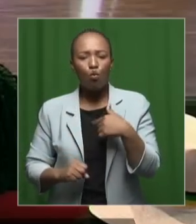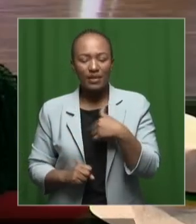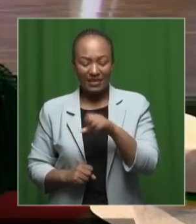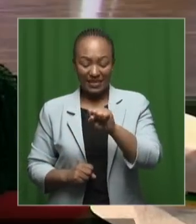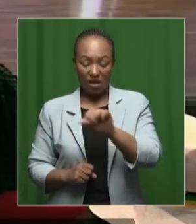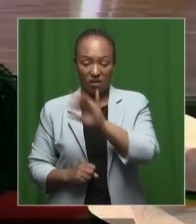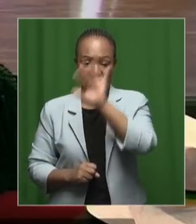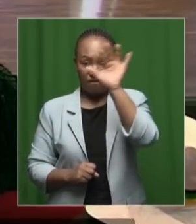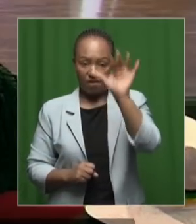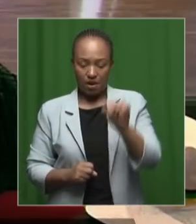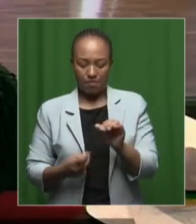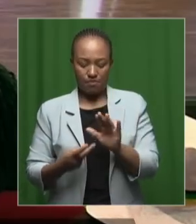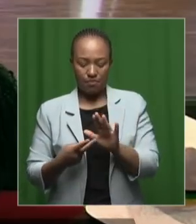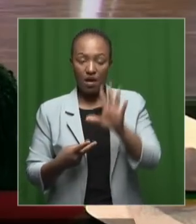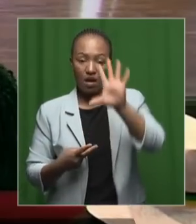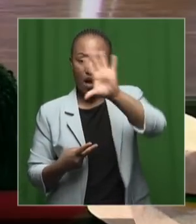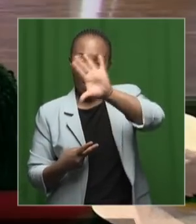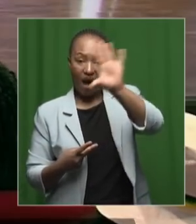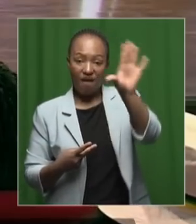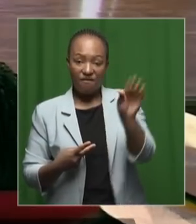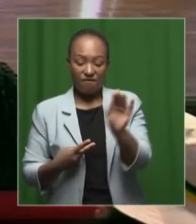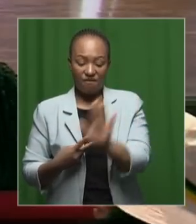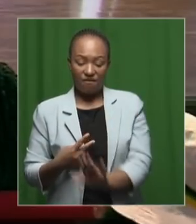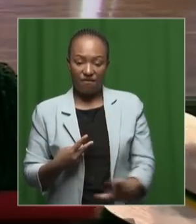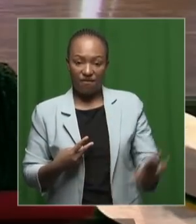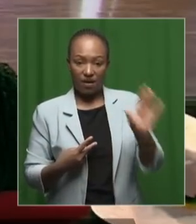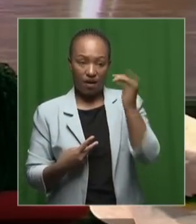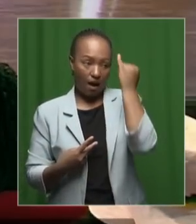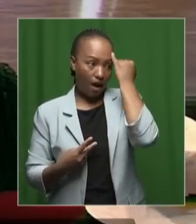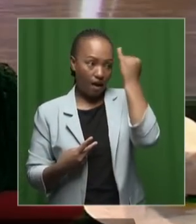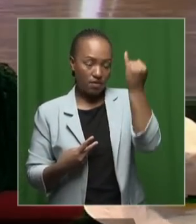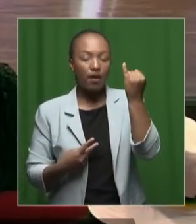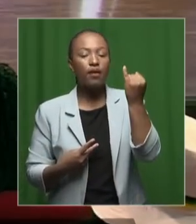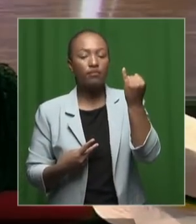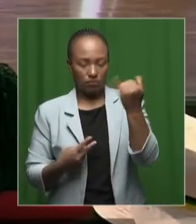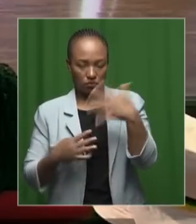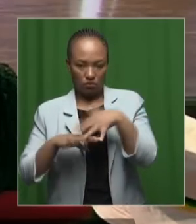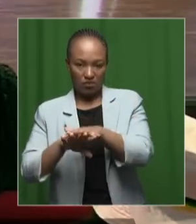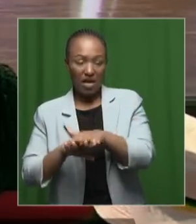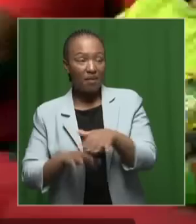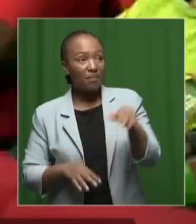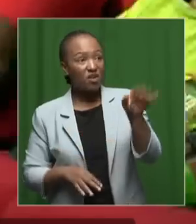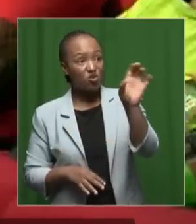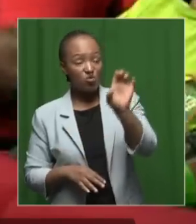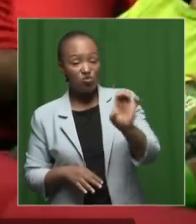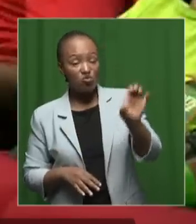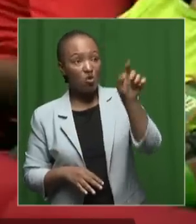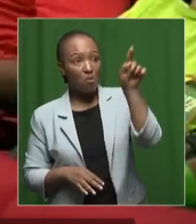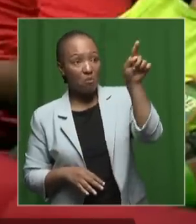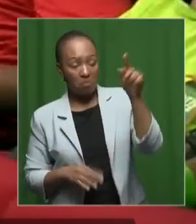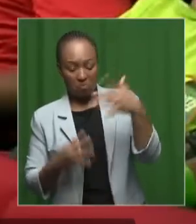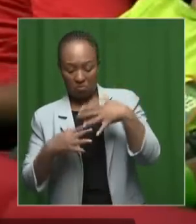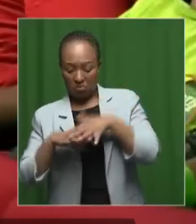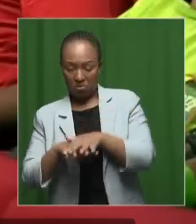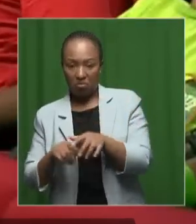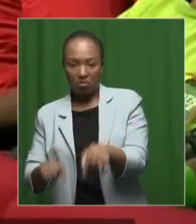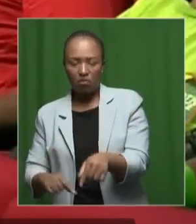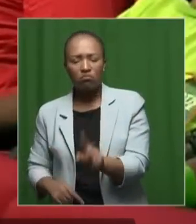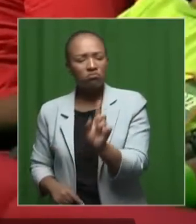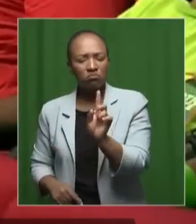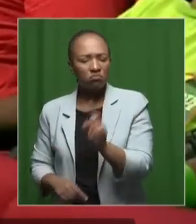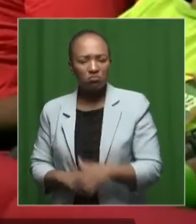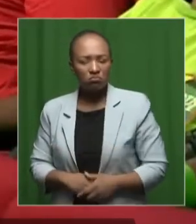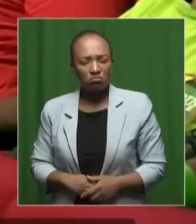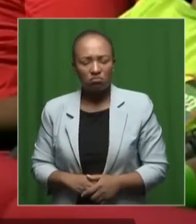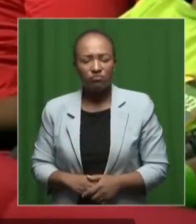Africa. We are not here to drive an agenda that is imposed by Europeans here. The issue of industrialization, the